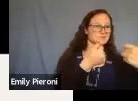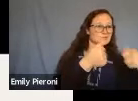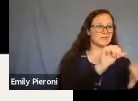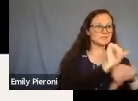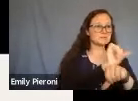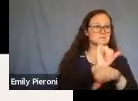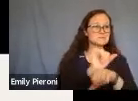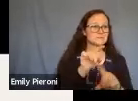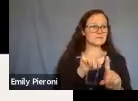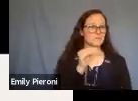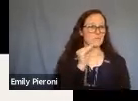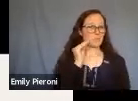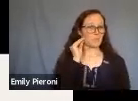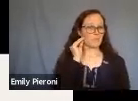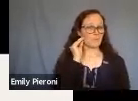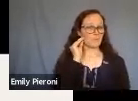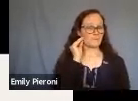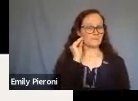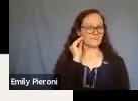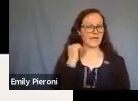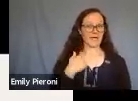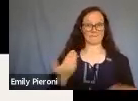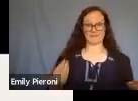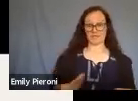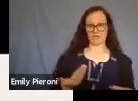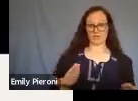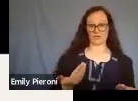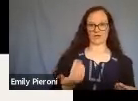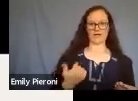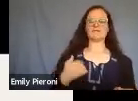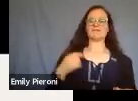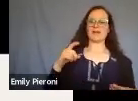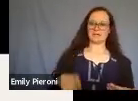I've had to hone my backhoe skills,